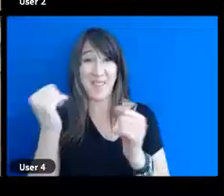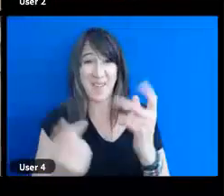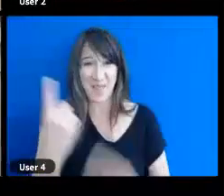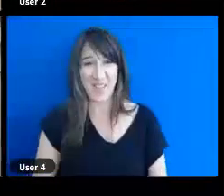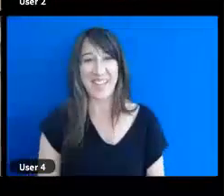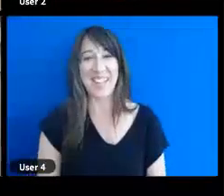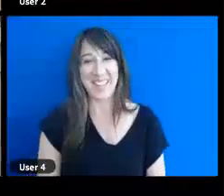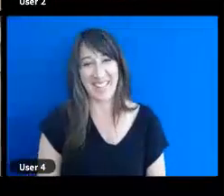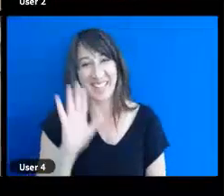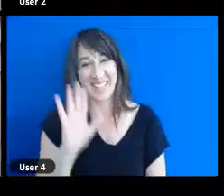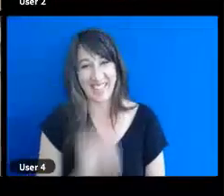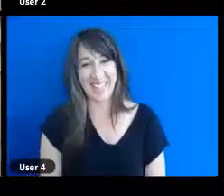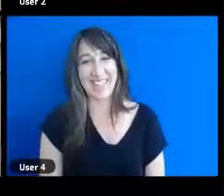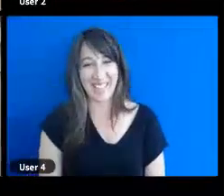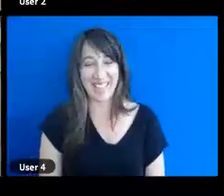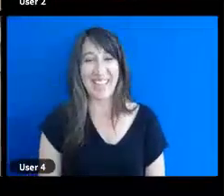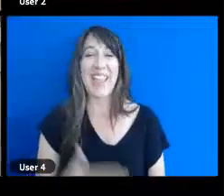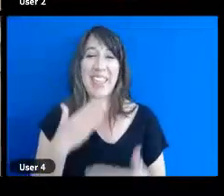today.